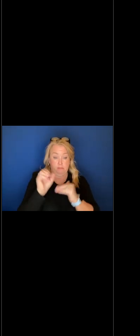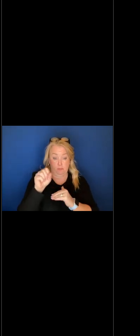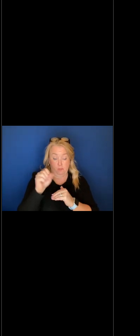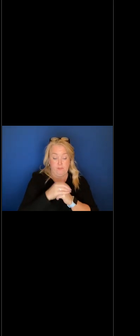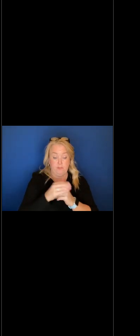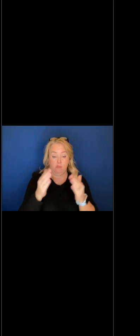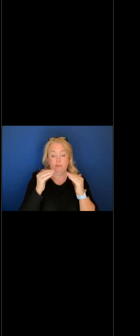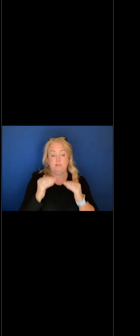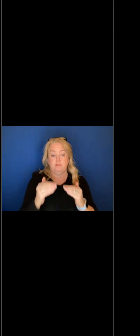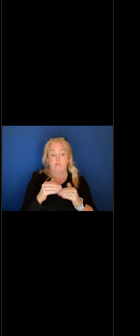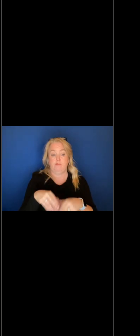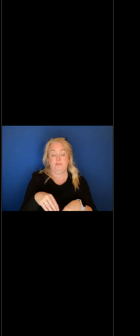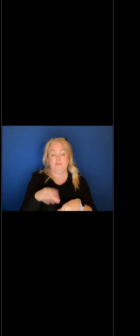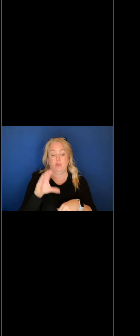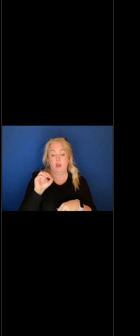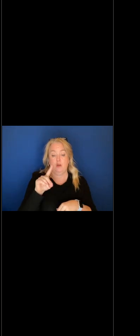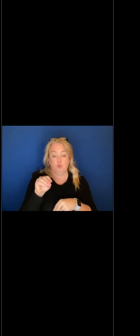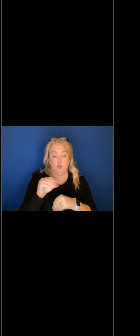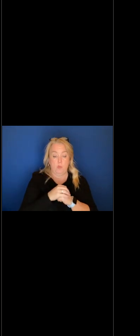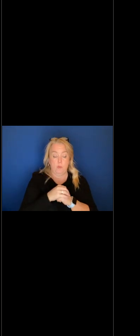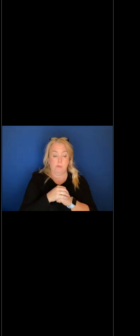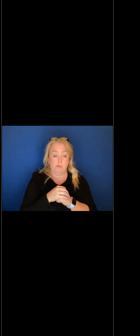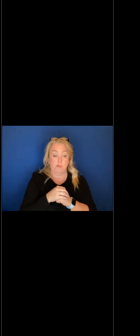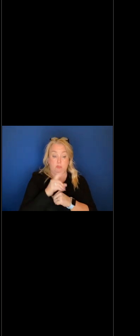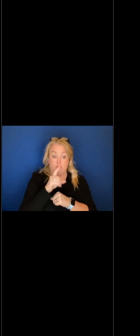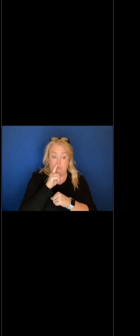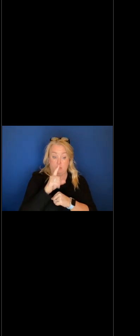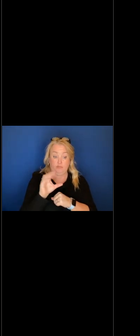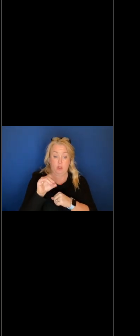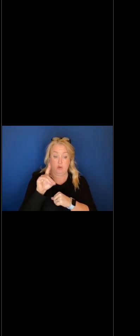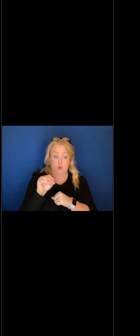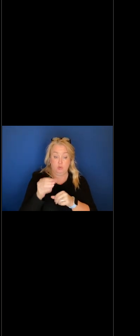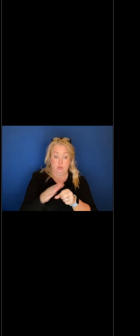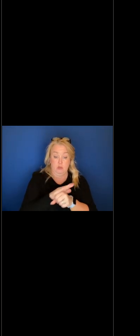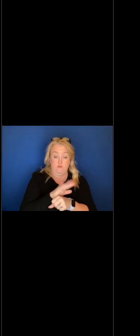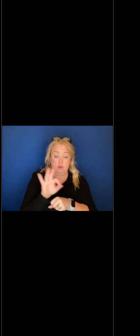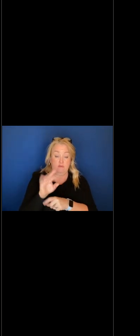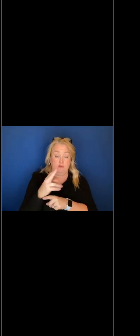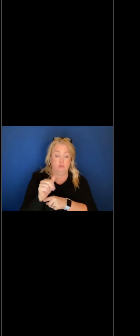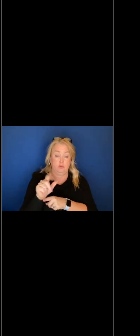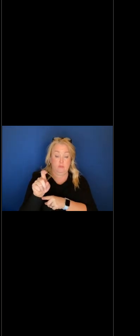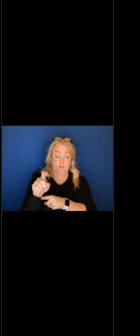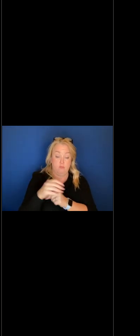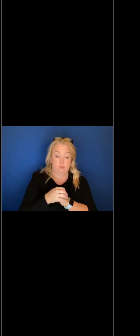Moving along to condominiums. Are condominiums covered by the Fair Housing Act?